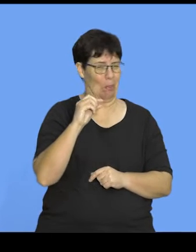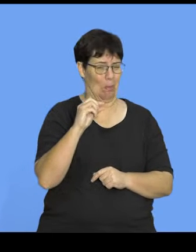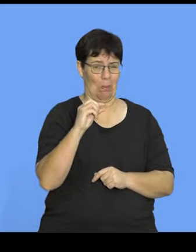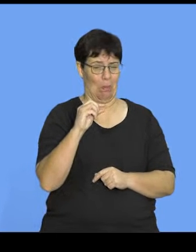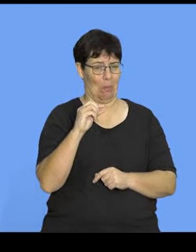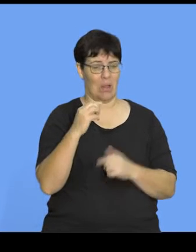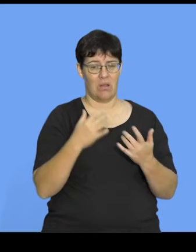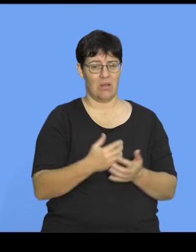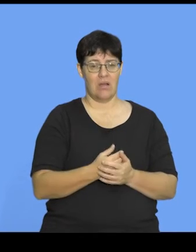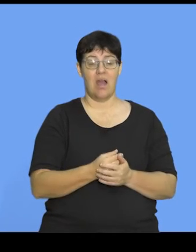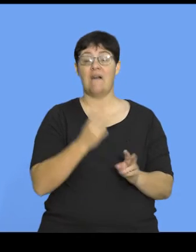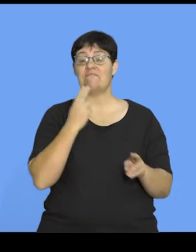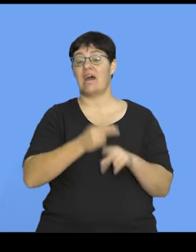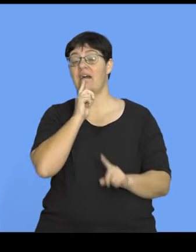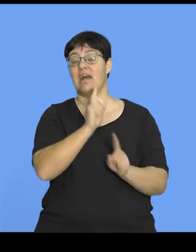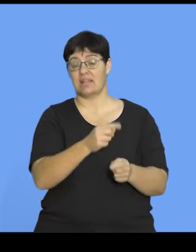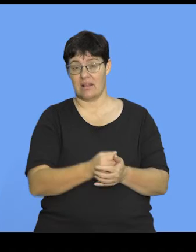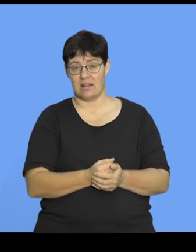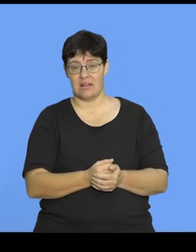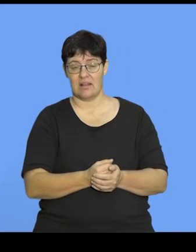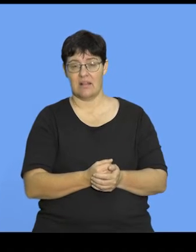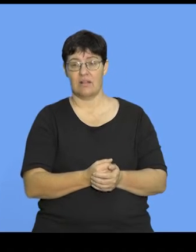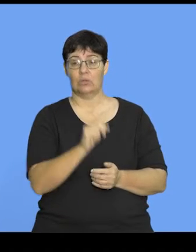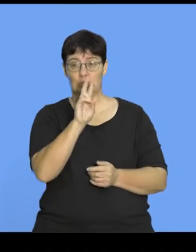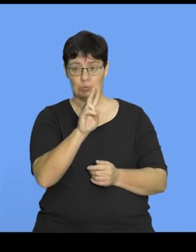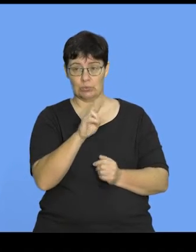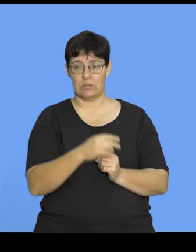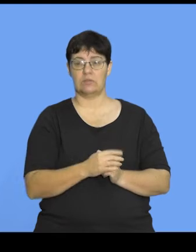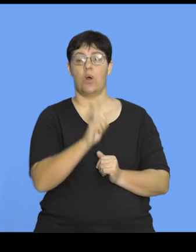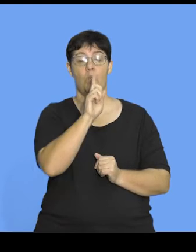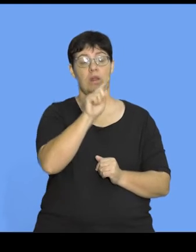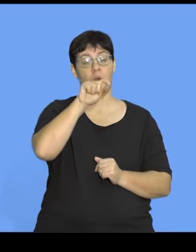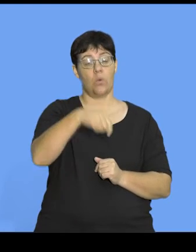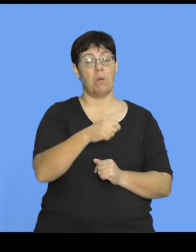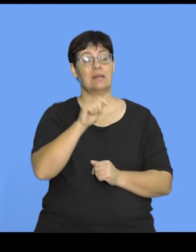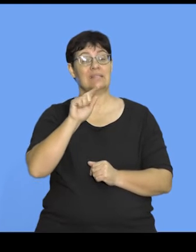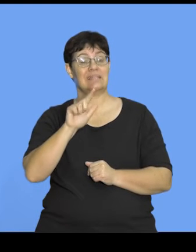tiny. Final answer, 2 decimal places, so this is going to be